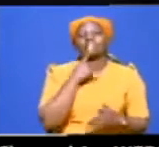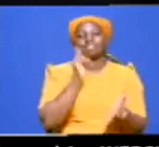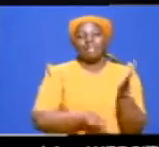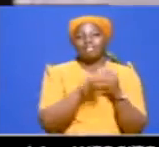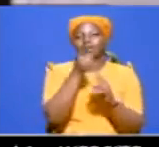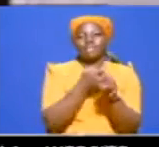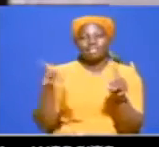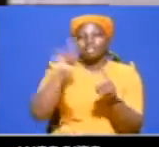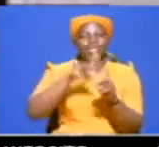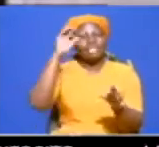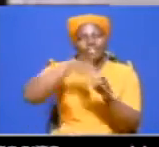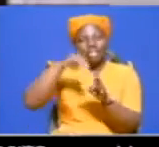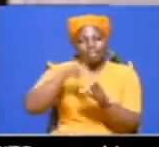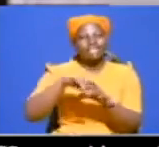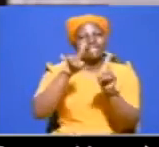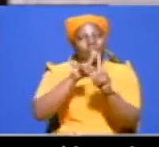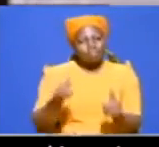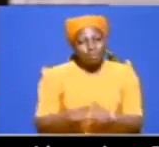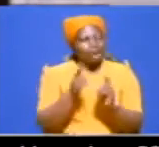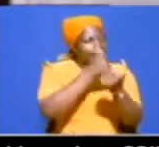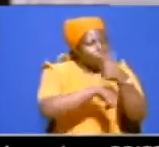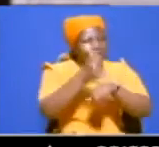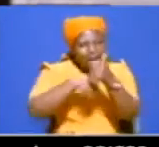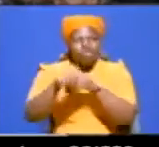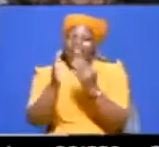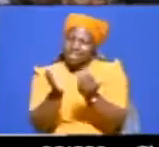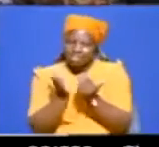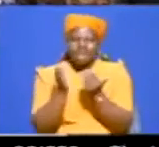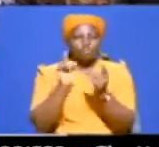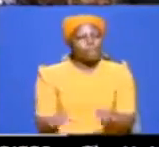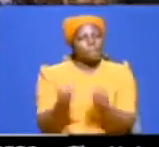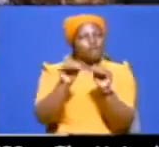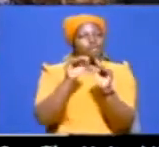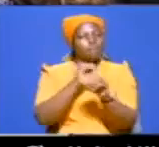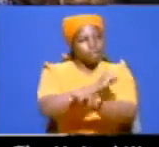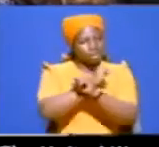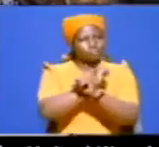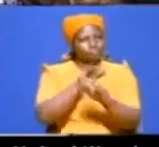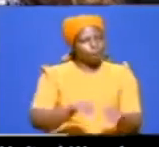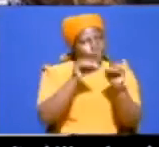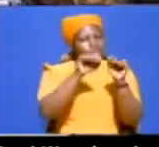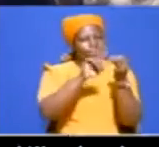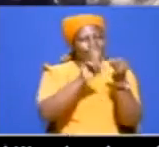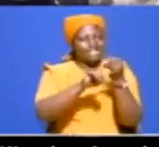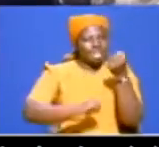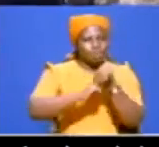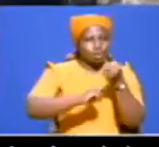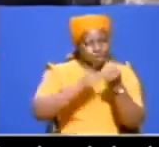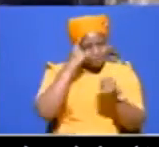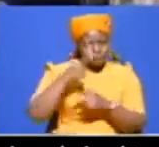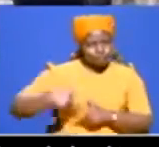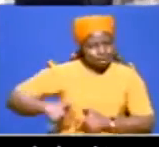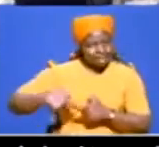in investment and concerted actions are needed to enhance protection, promotion and support for breastfeeding. She said